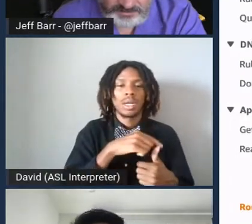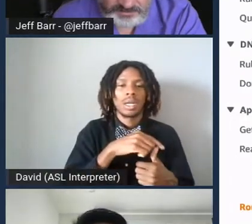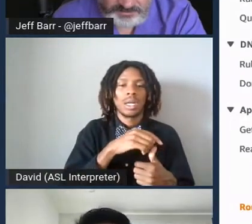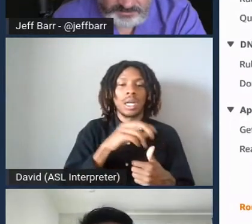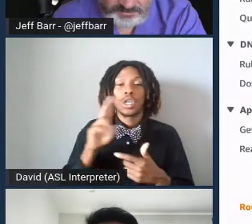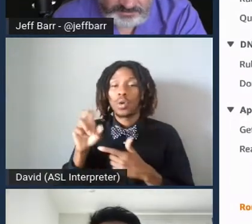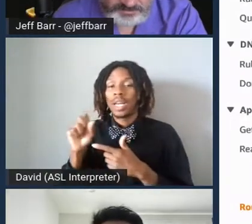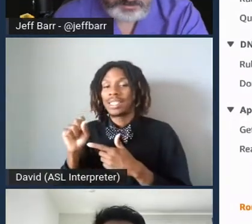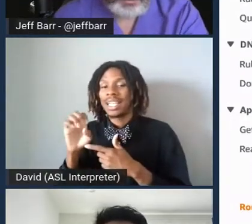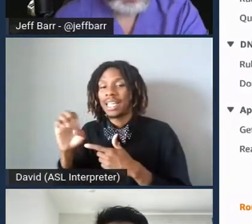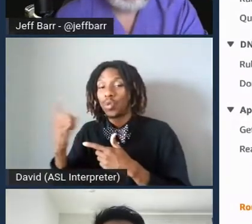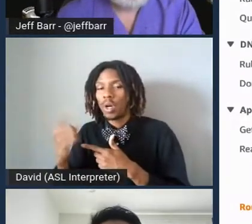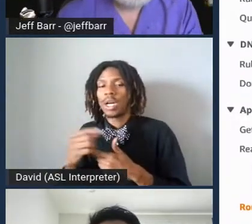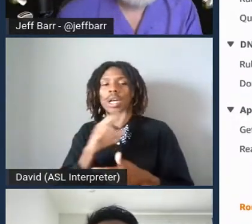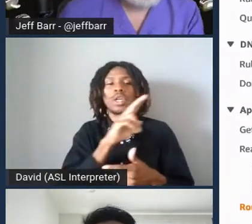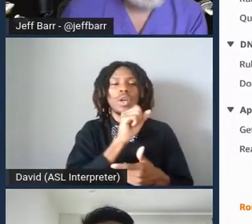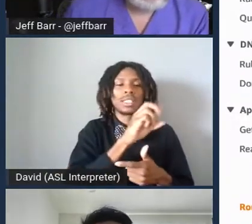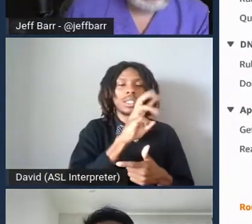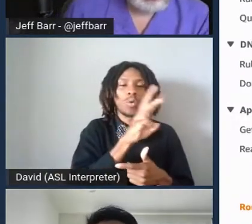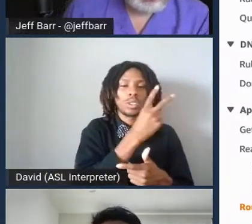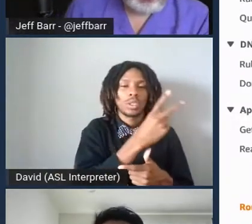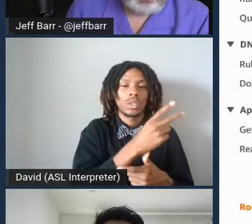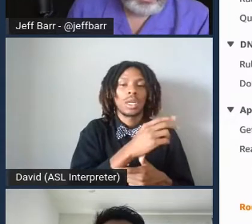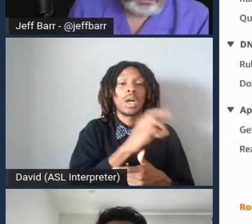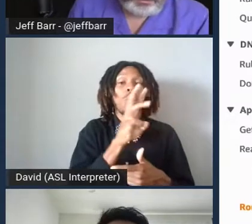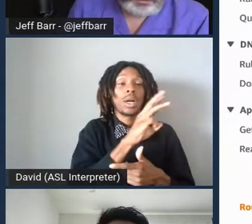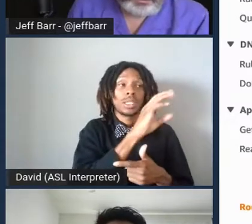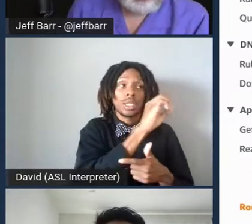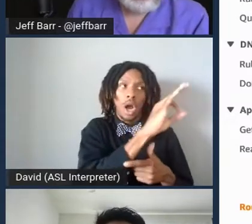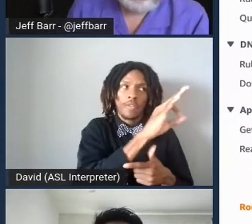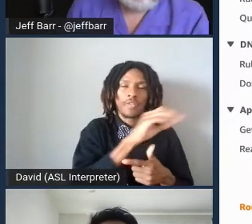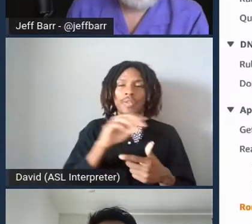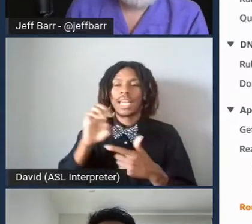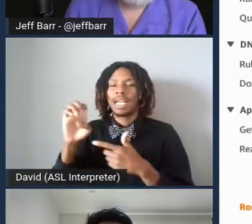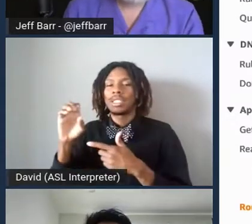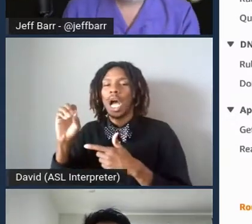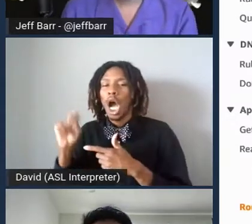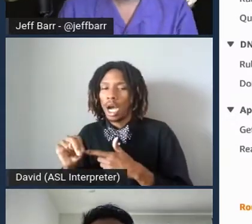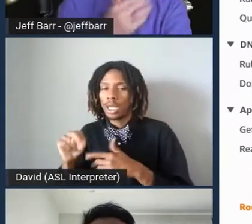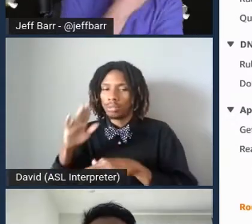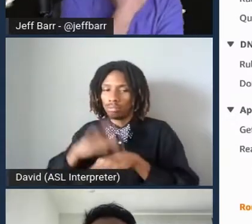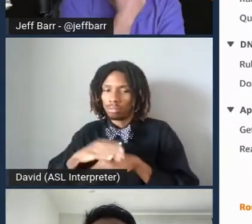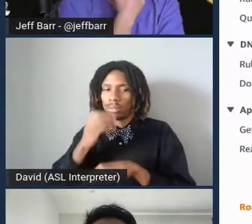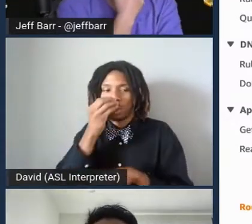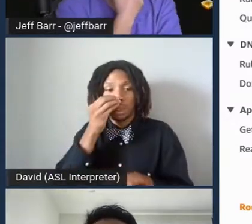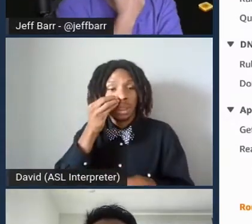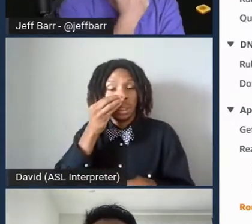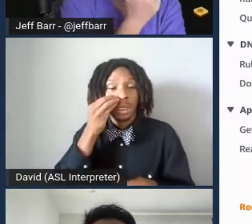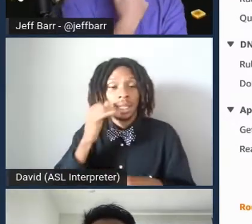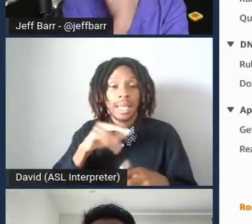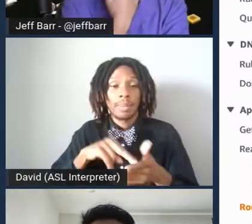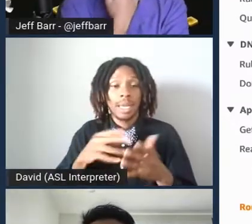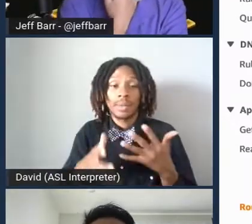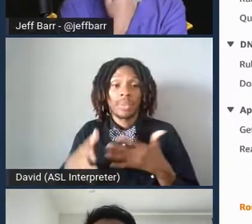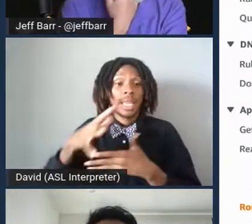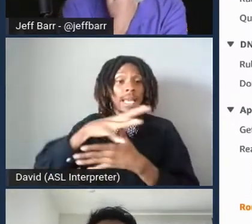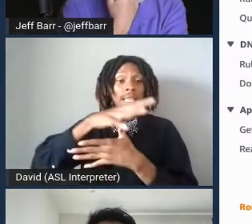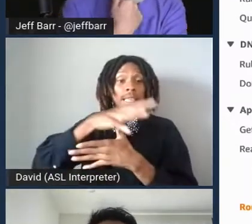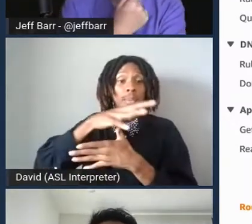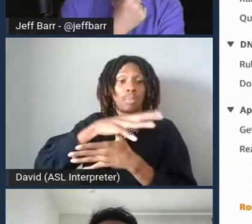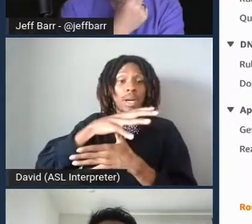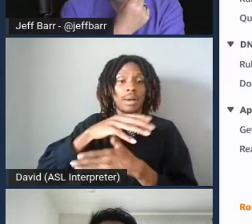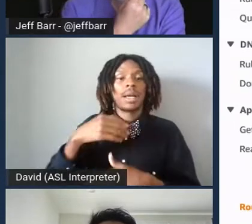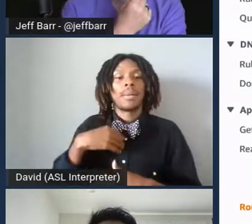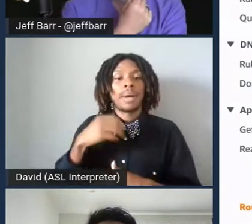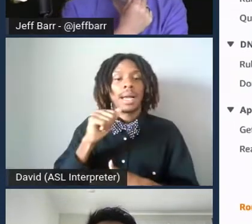can see that West 2 is off and East 1 is on, which means the primary, my application will